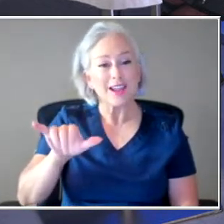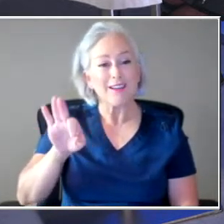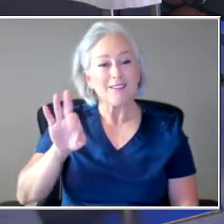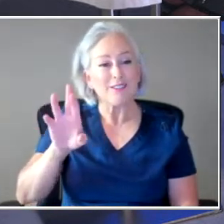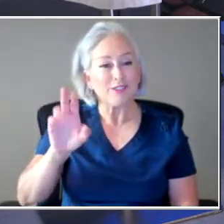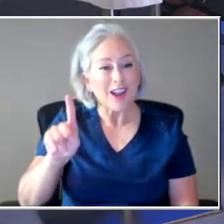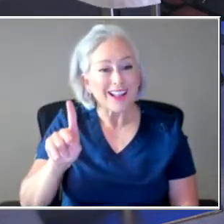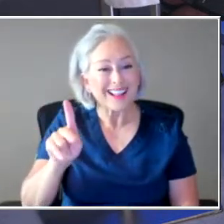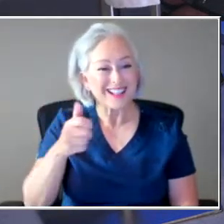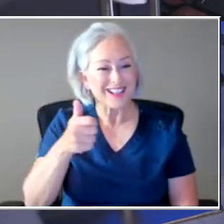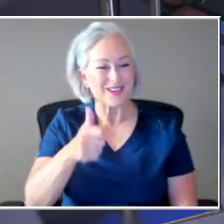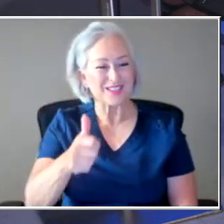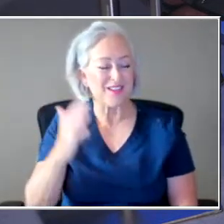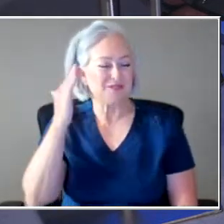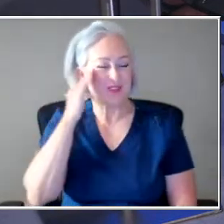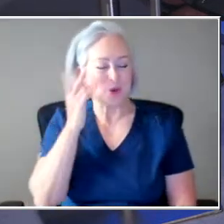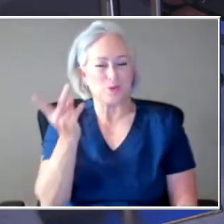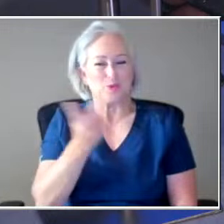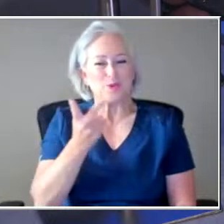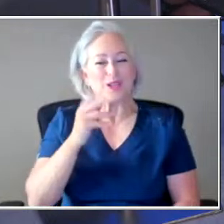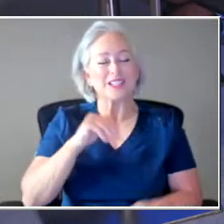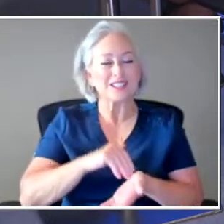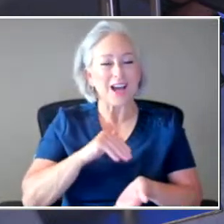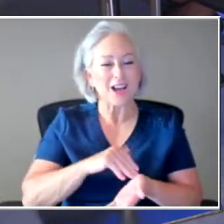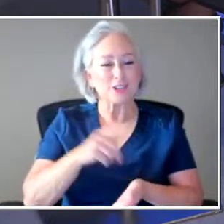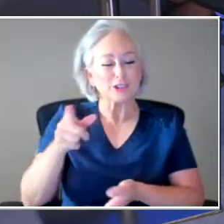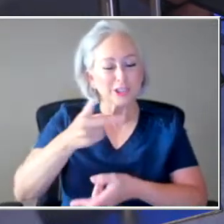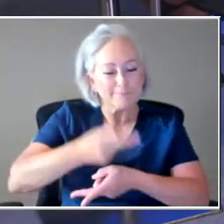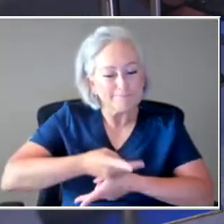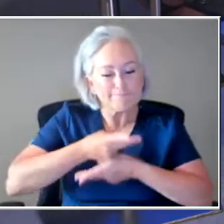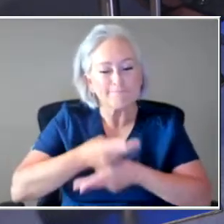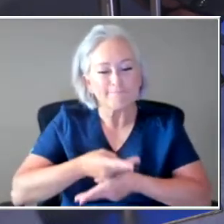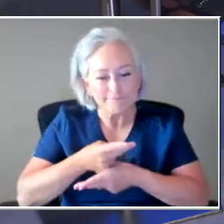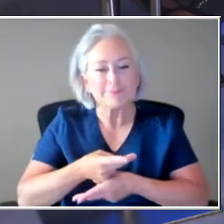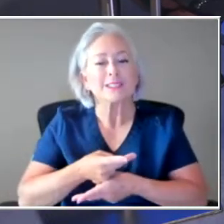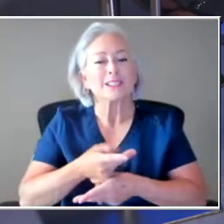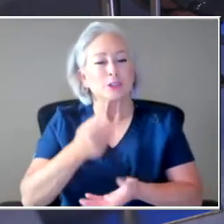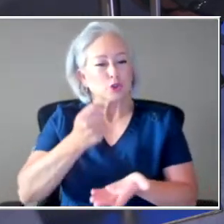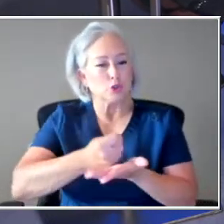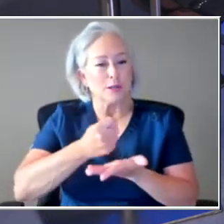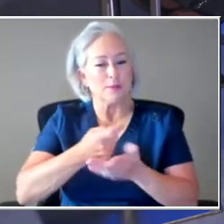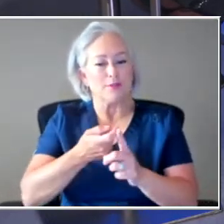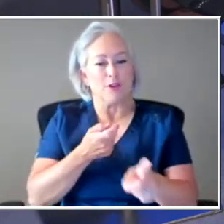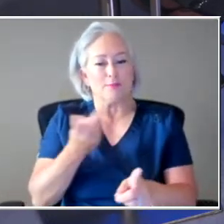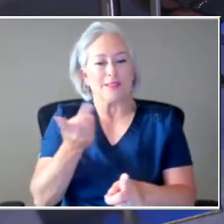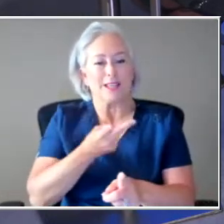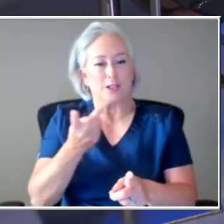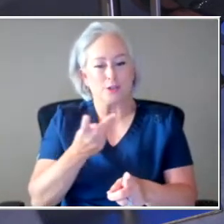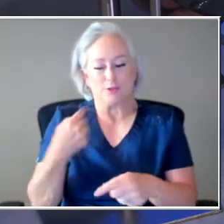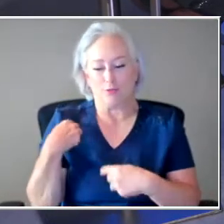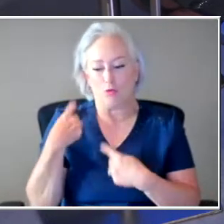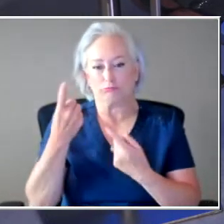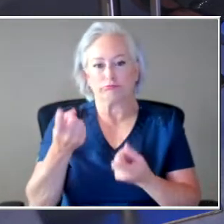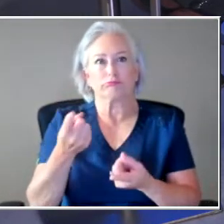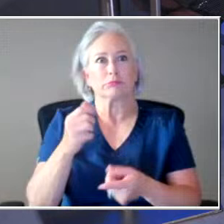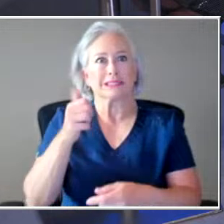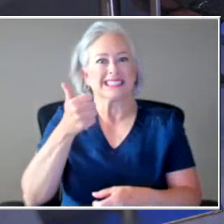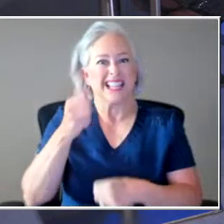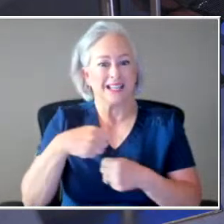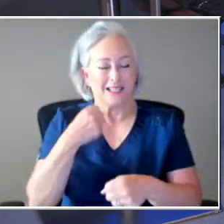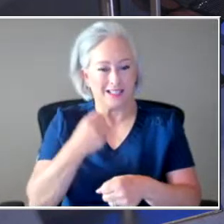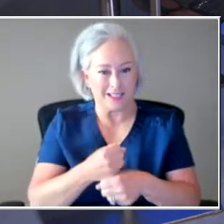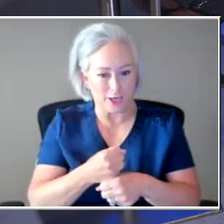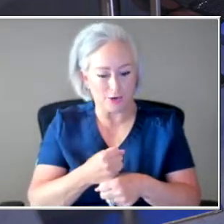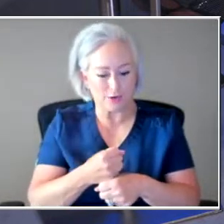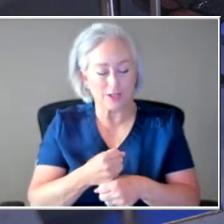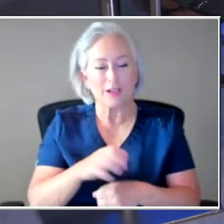for multiple myeloma for more than a decade. She received a CAR T-cell infusion back in January of